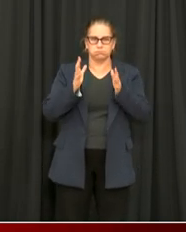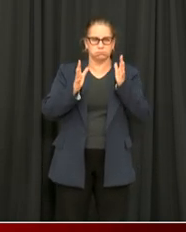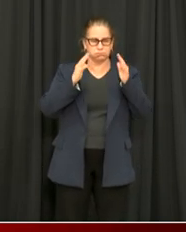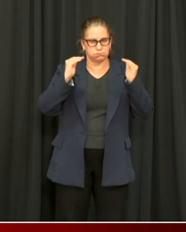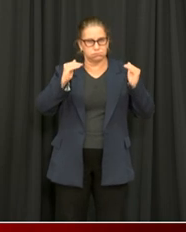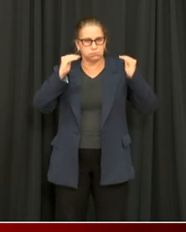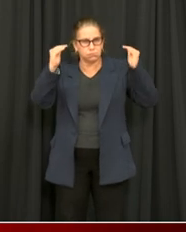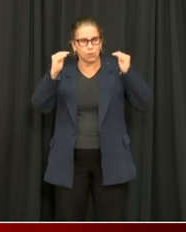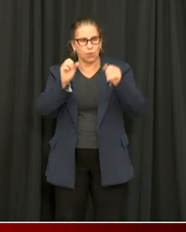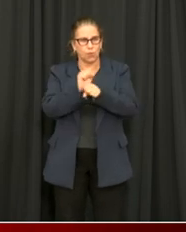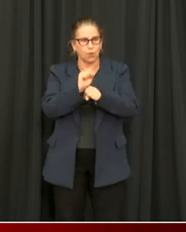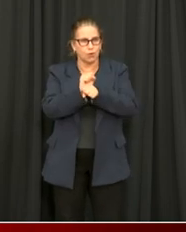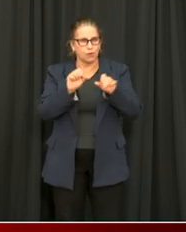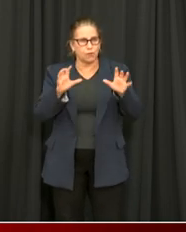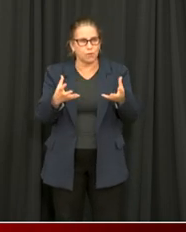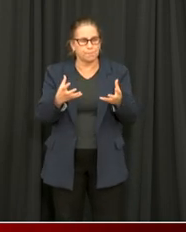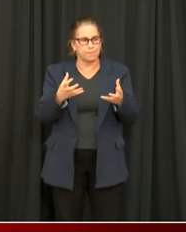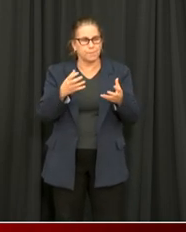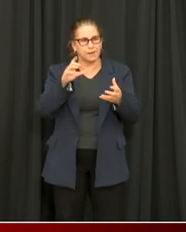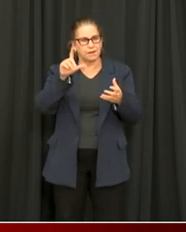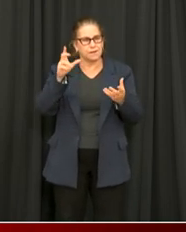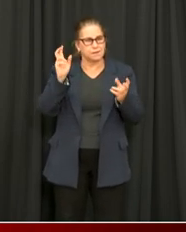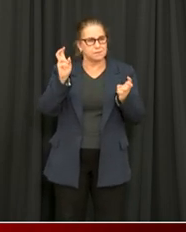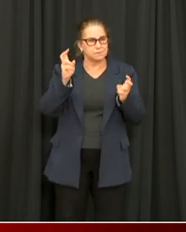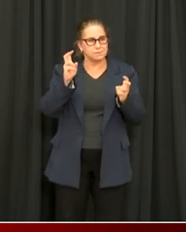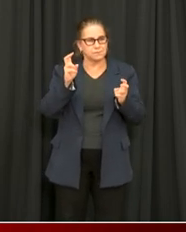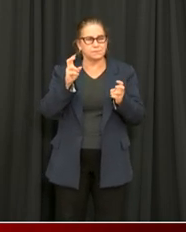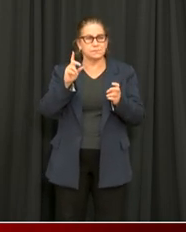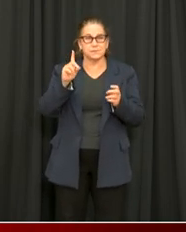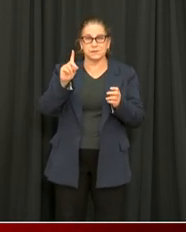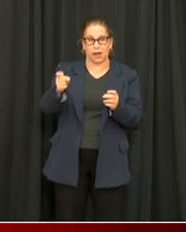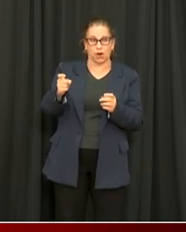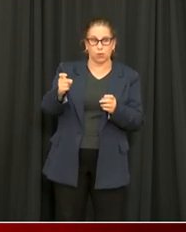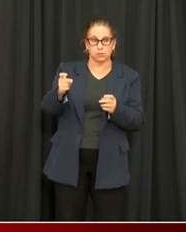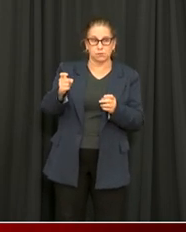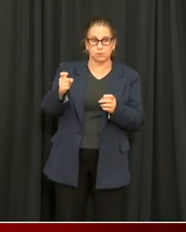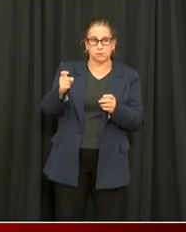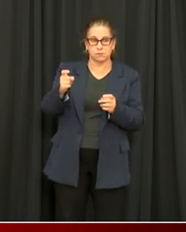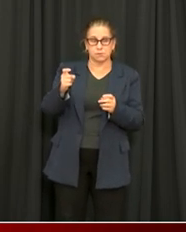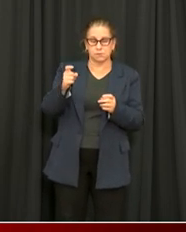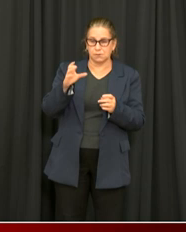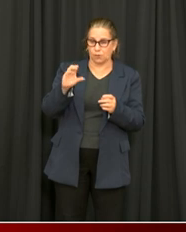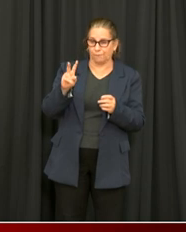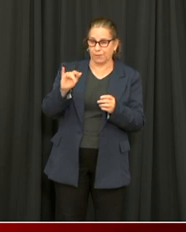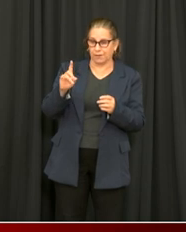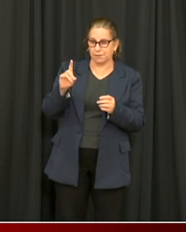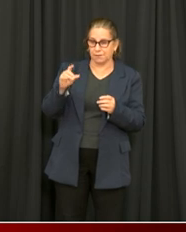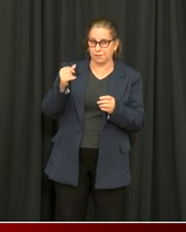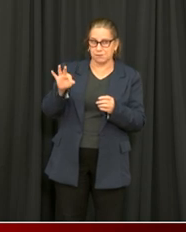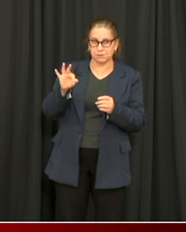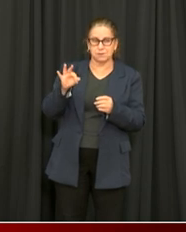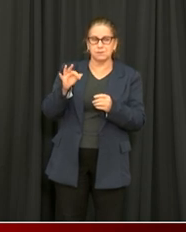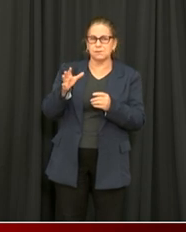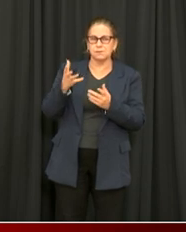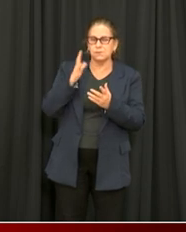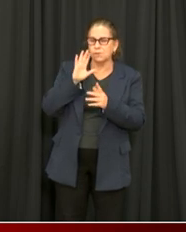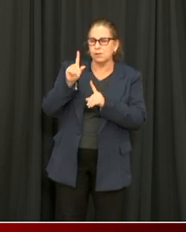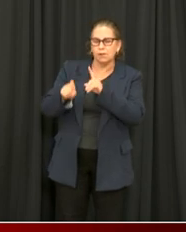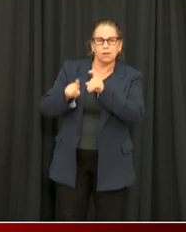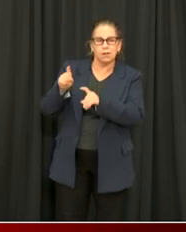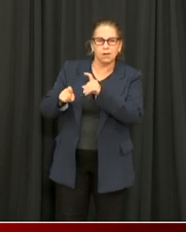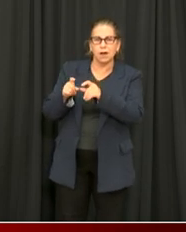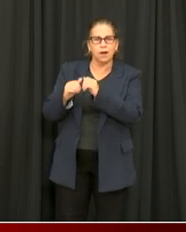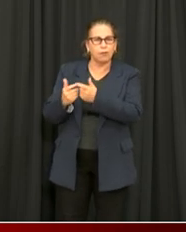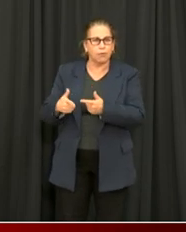were previously diagnosed to better understand where they are in their recovery and isolation. Many of them have worked with our team